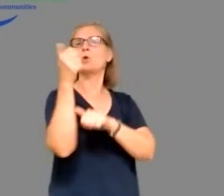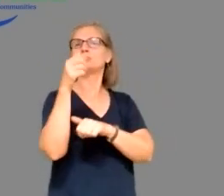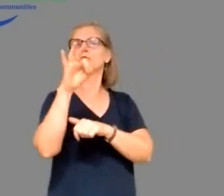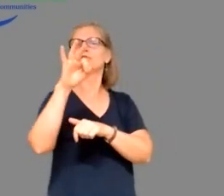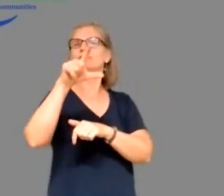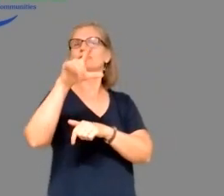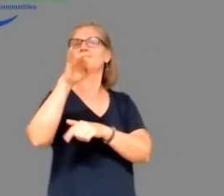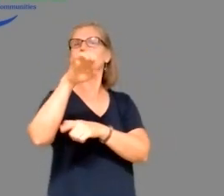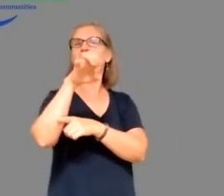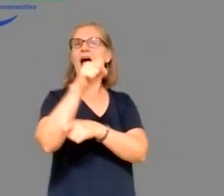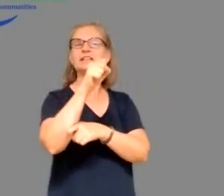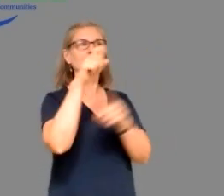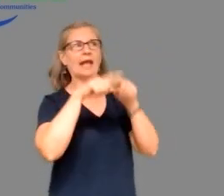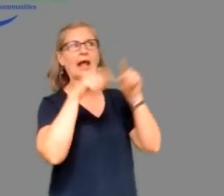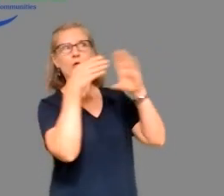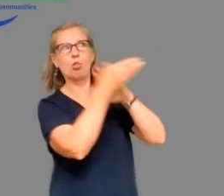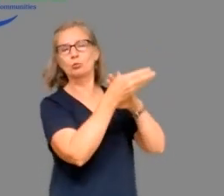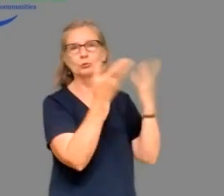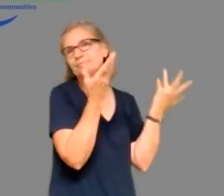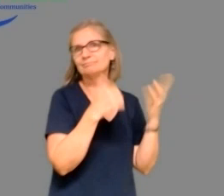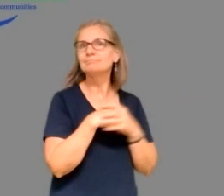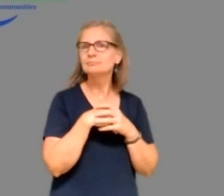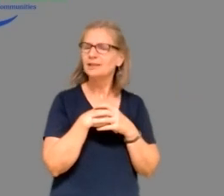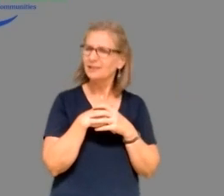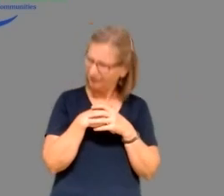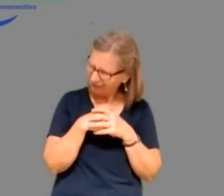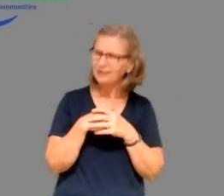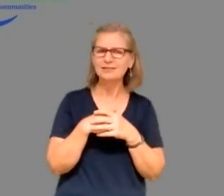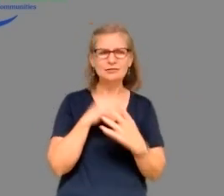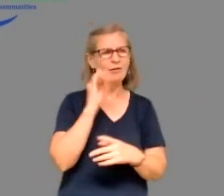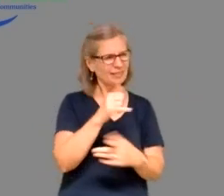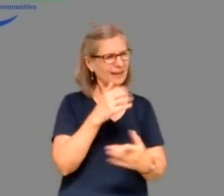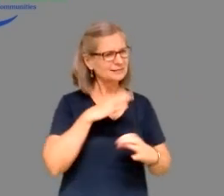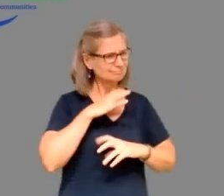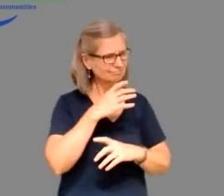No, this is very interesting. Thank you for putting this information in here.